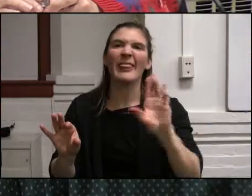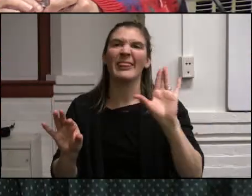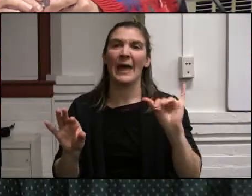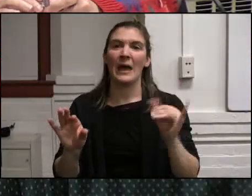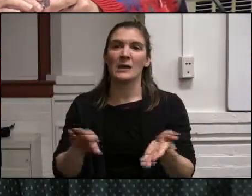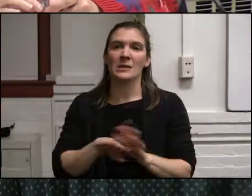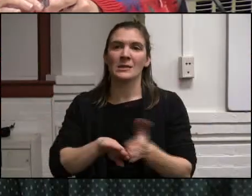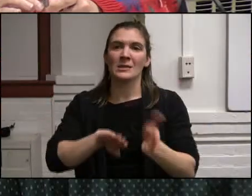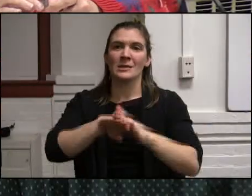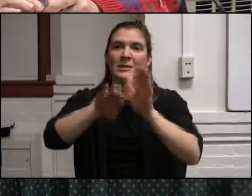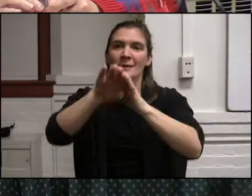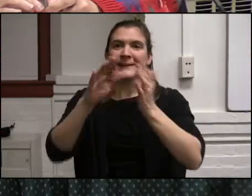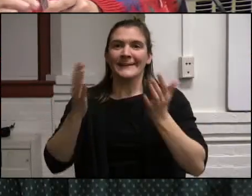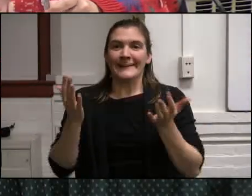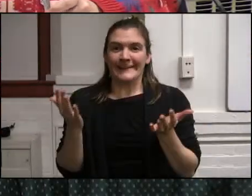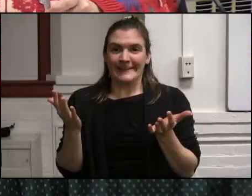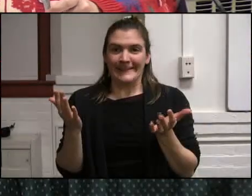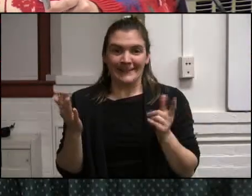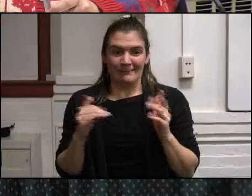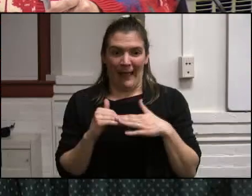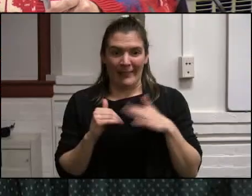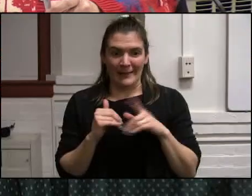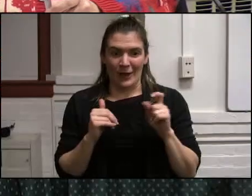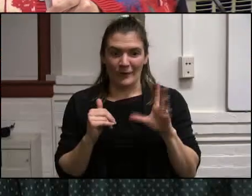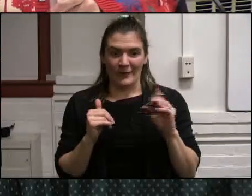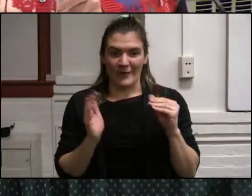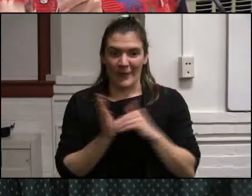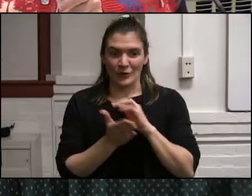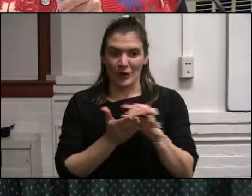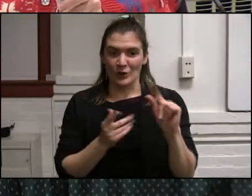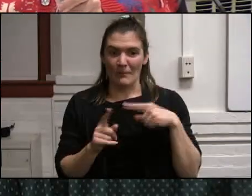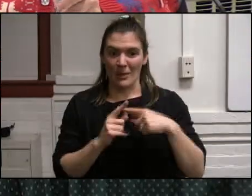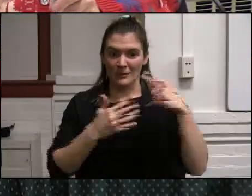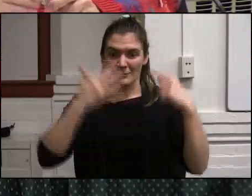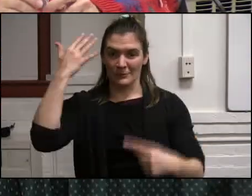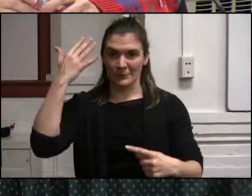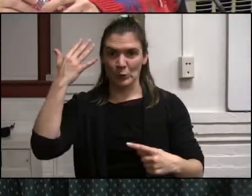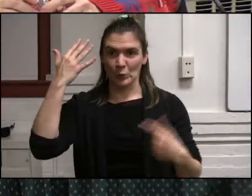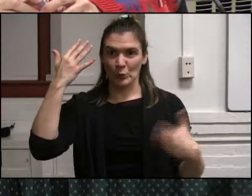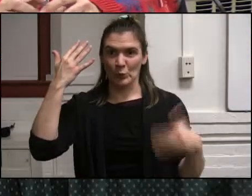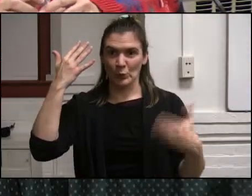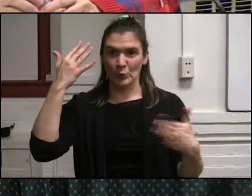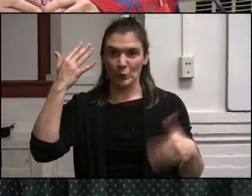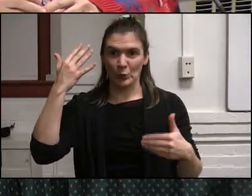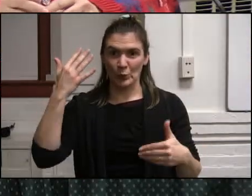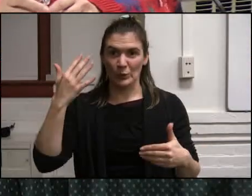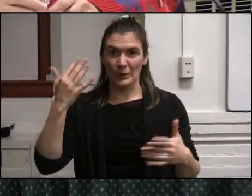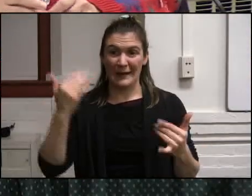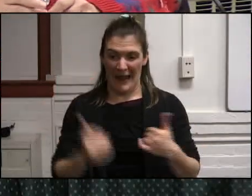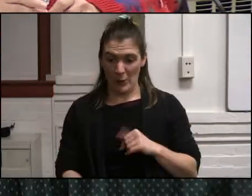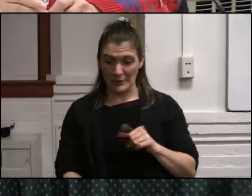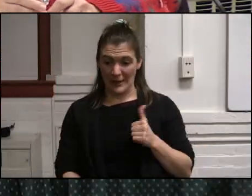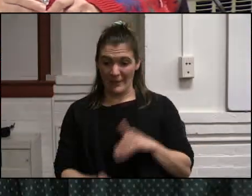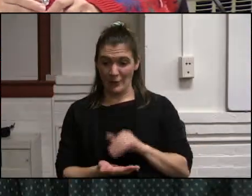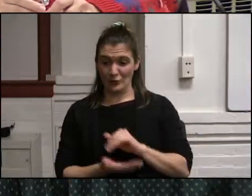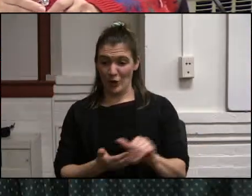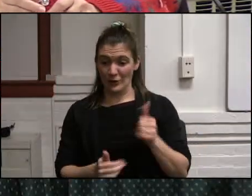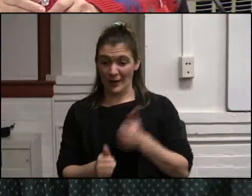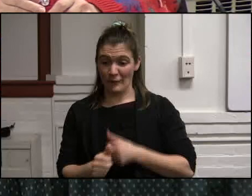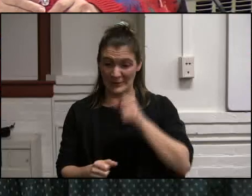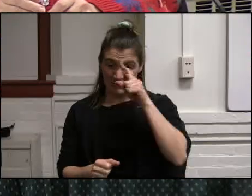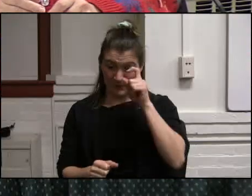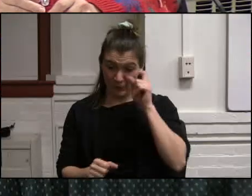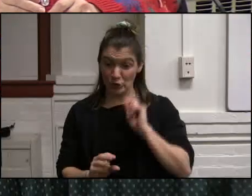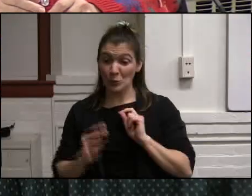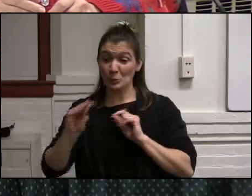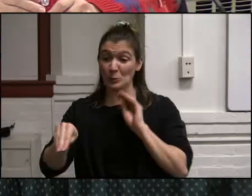So it'd be a very substantial investment versus the approximately $10,000 a summer cost of putting out the